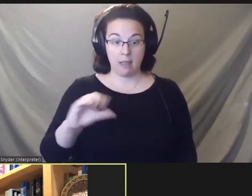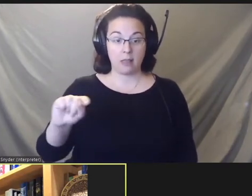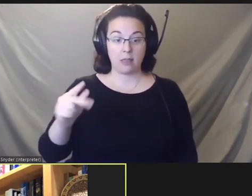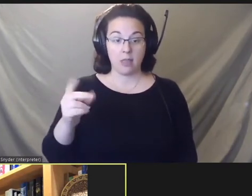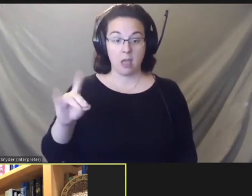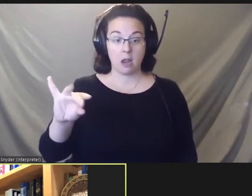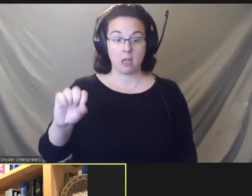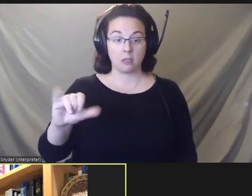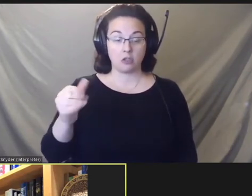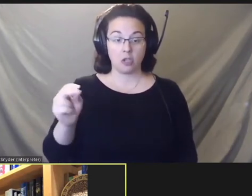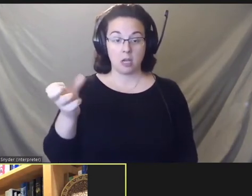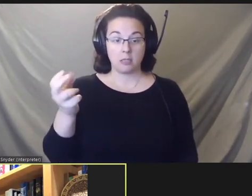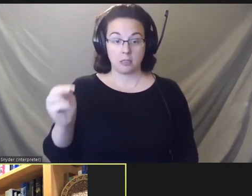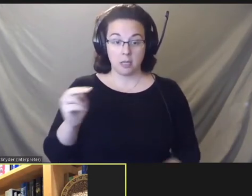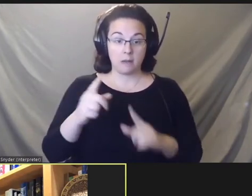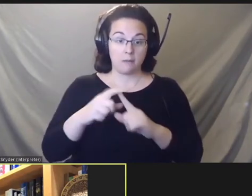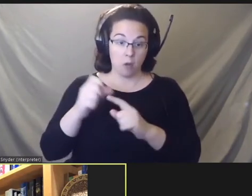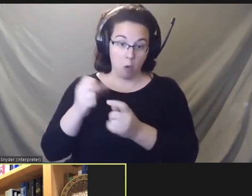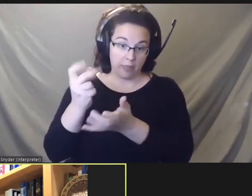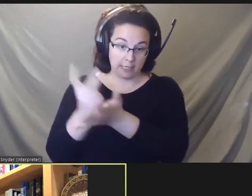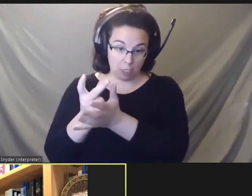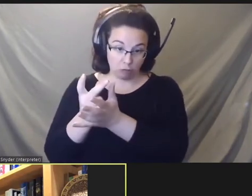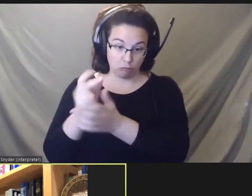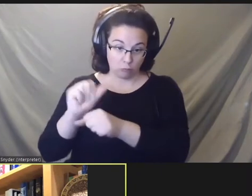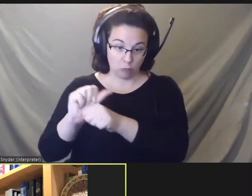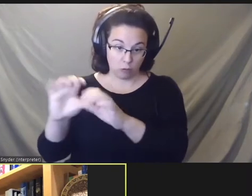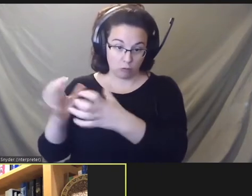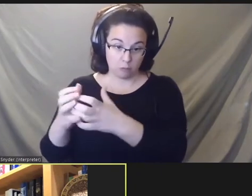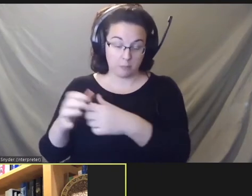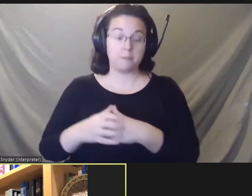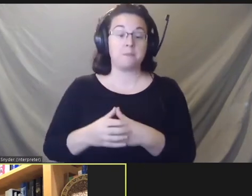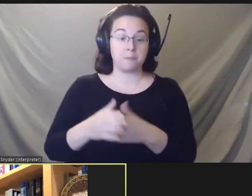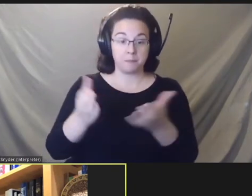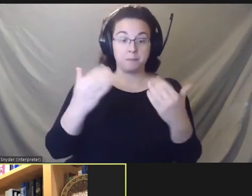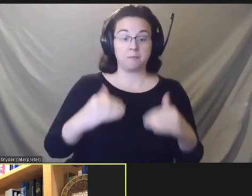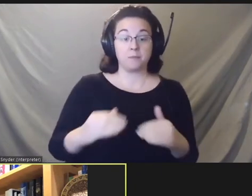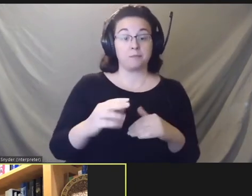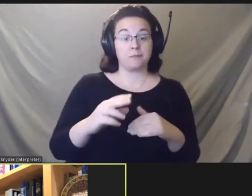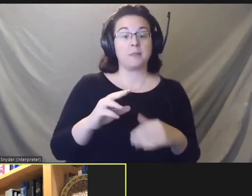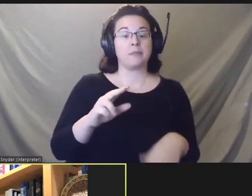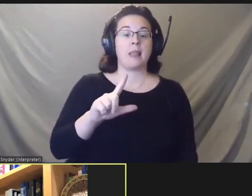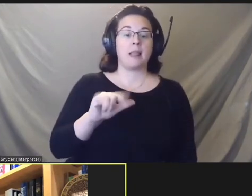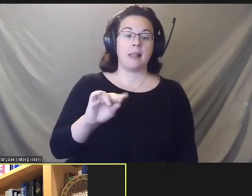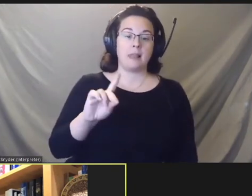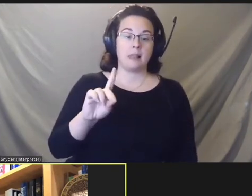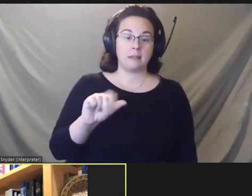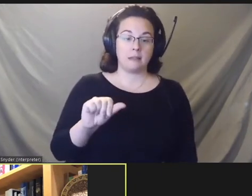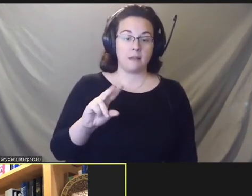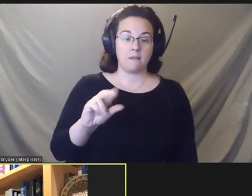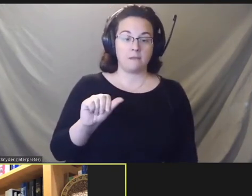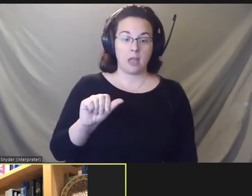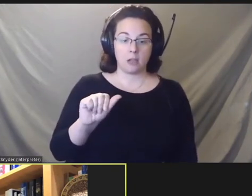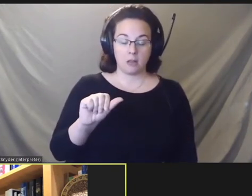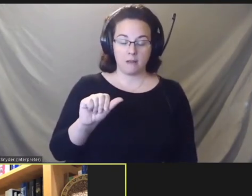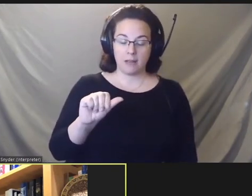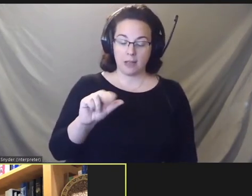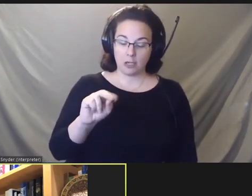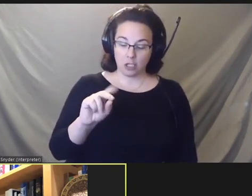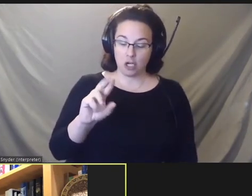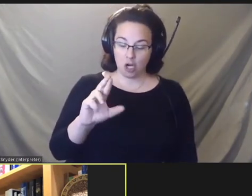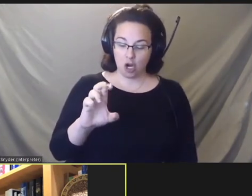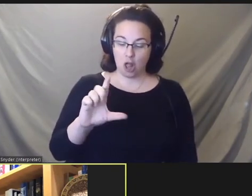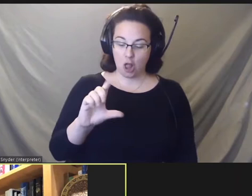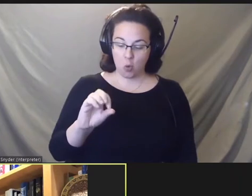Authentication Working Group. The co-chairs Dr. Christina Pusok and Linda Vandeloup of the Robocall Report Working